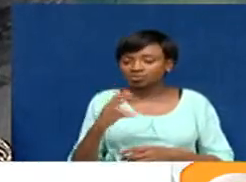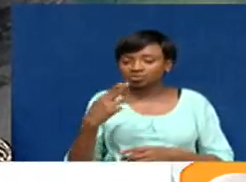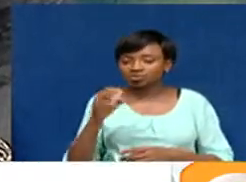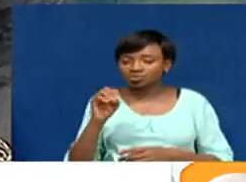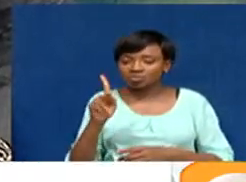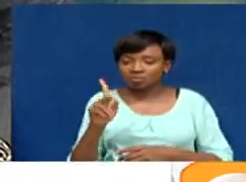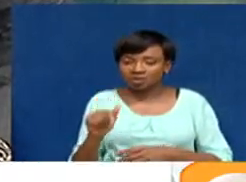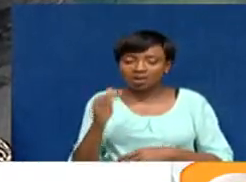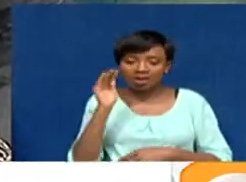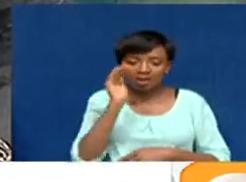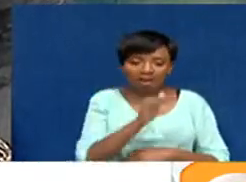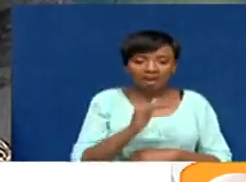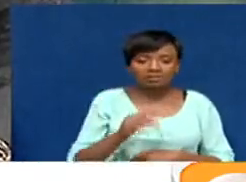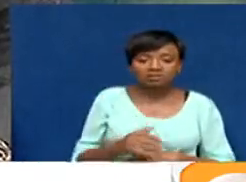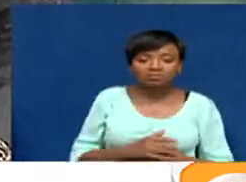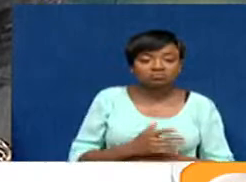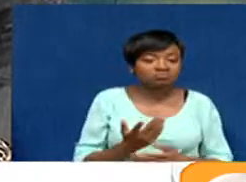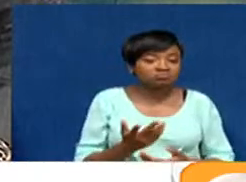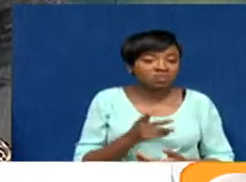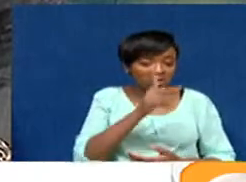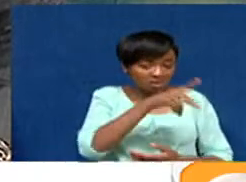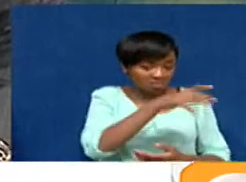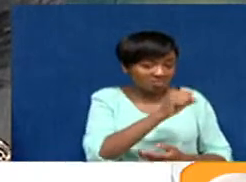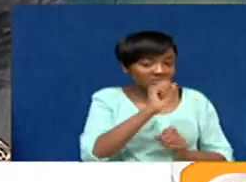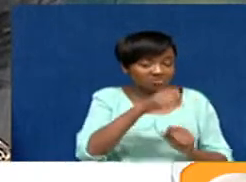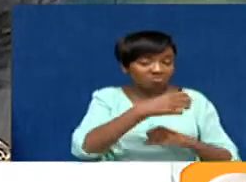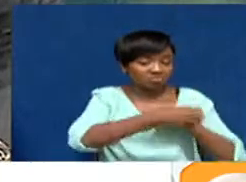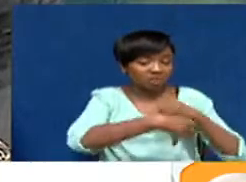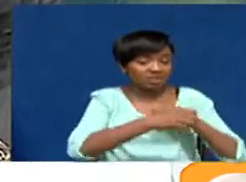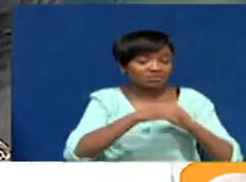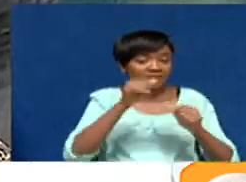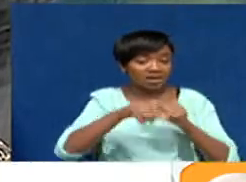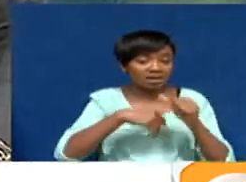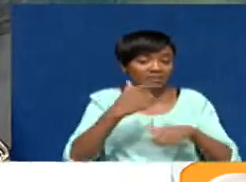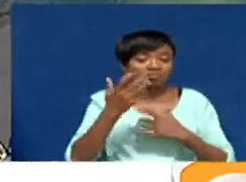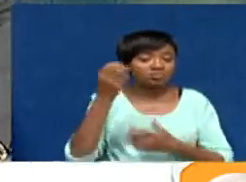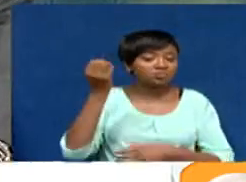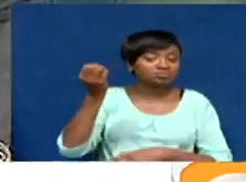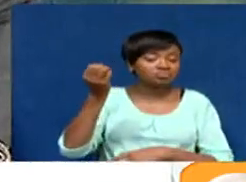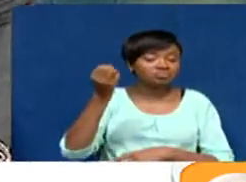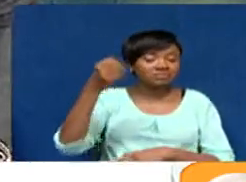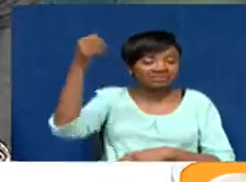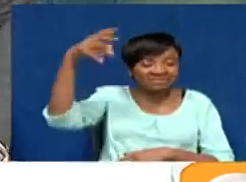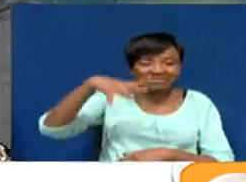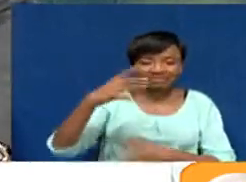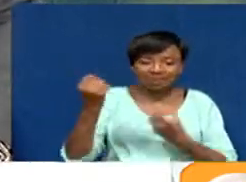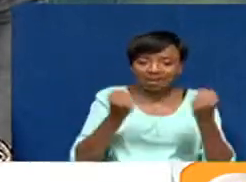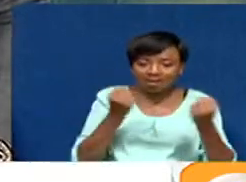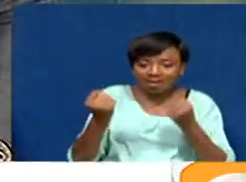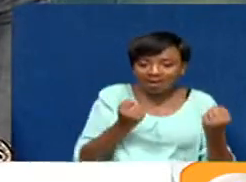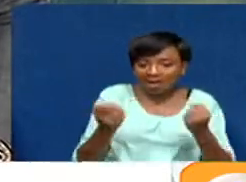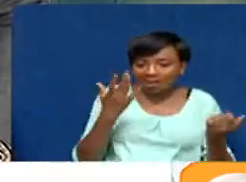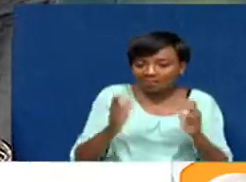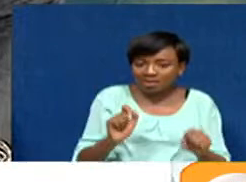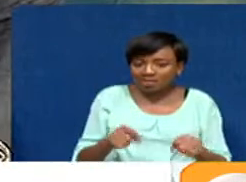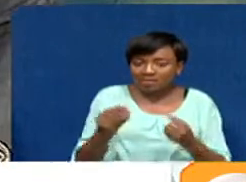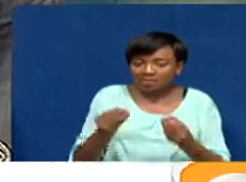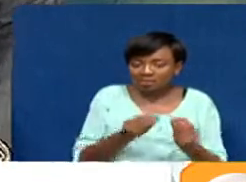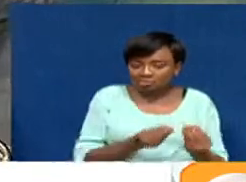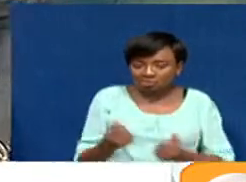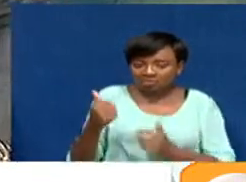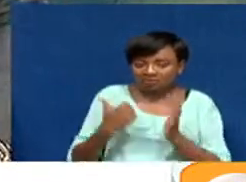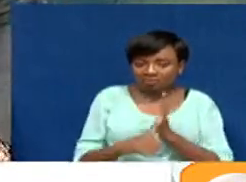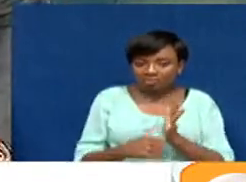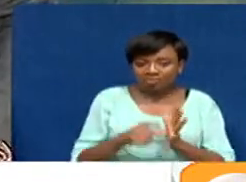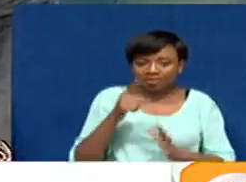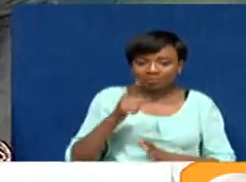this evening, can the PS tell us more about electric vehicles importation? Is that a possible solution to the crisis that we find ourselves